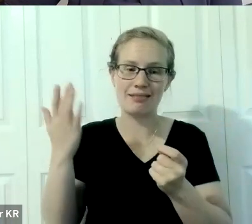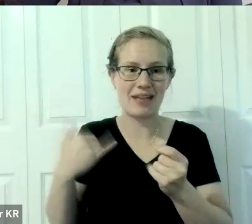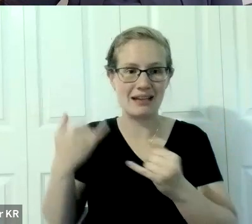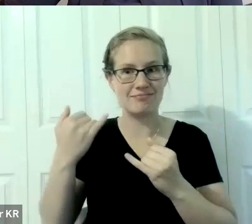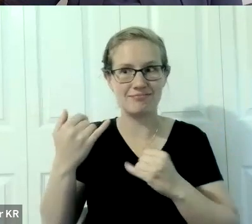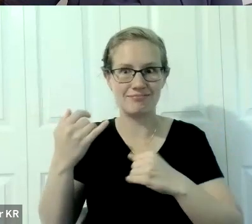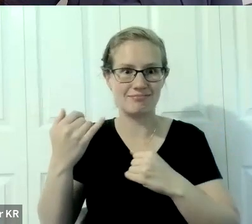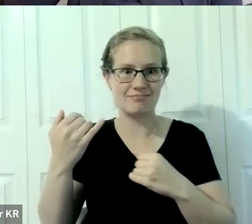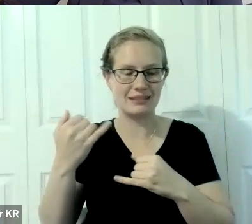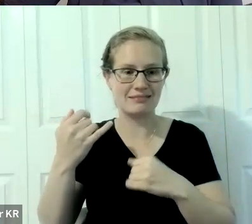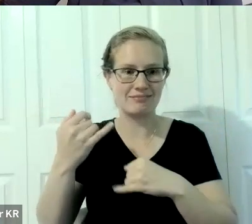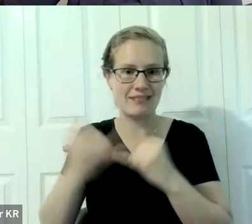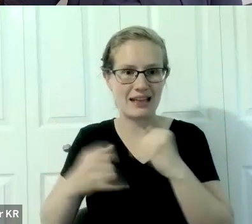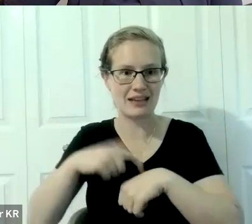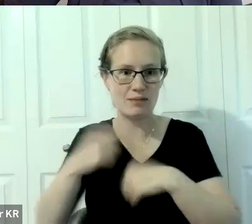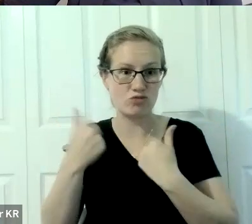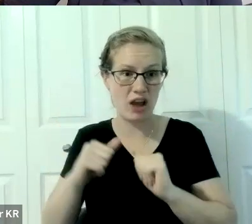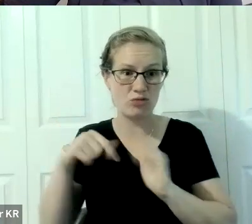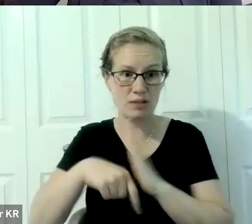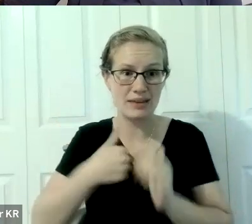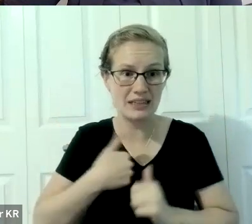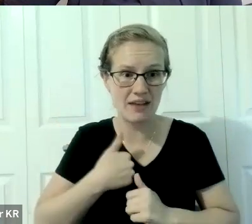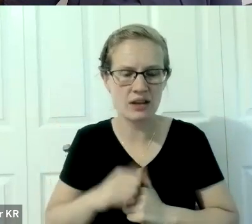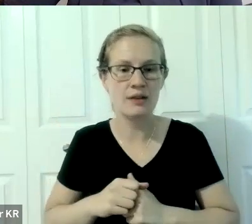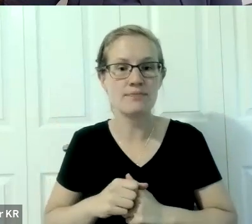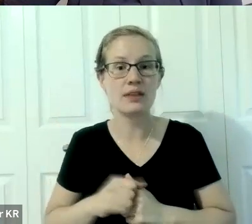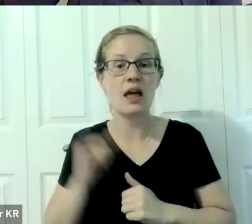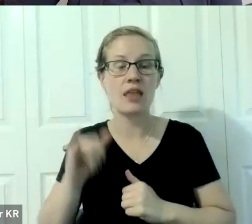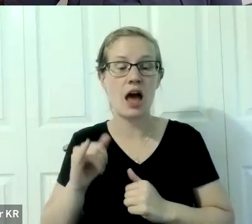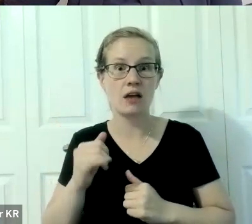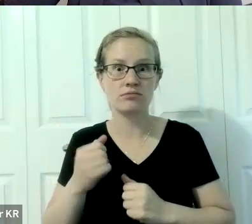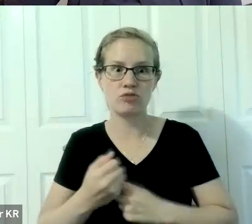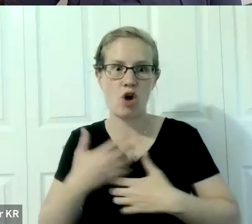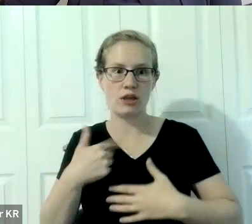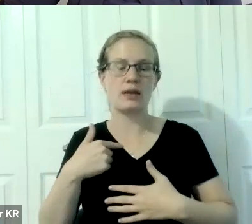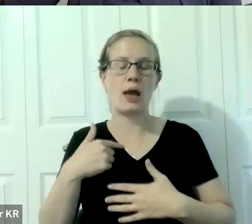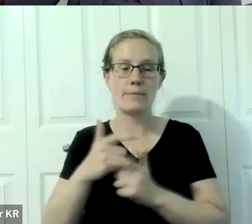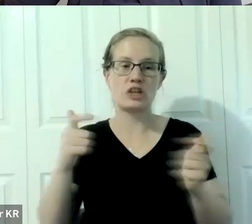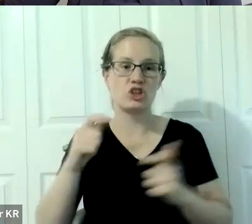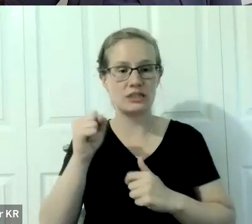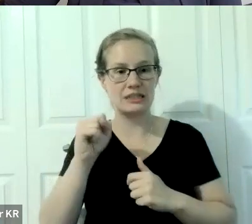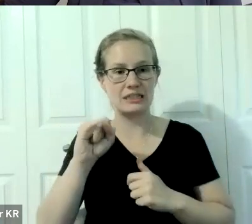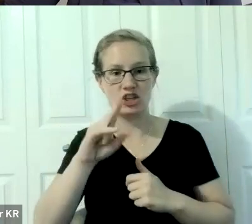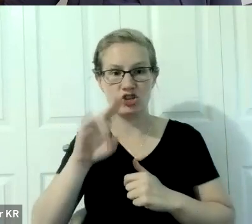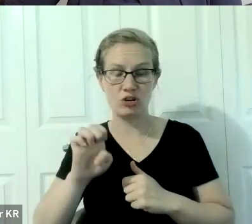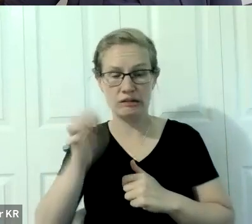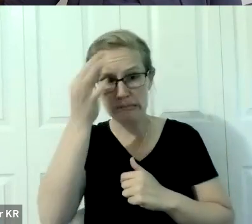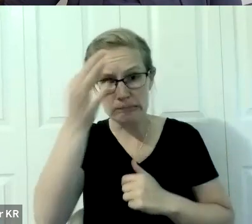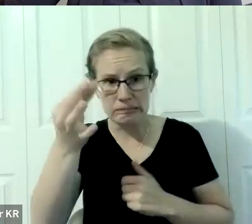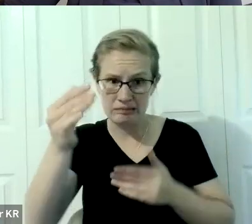attempt, and it caused a major seizure, and I nearly didn't make it.